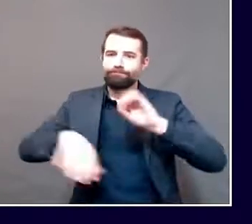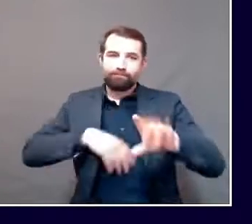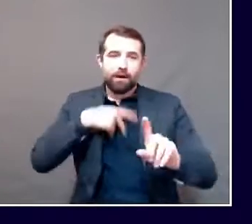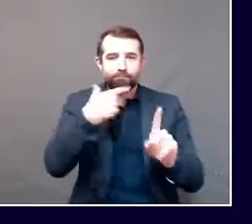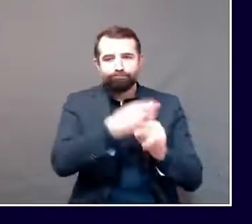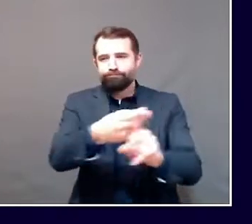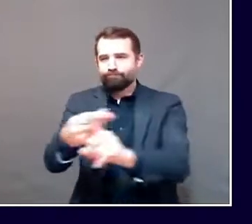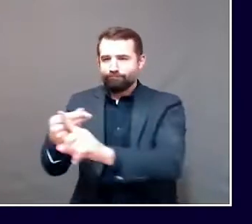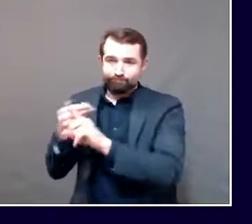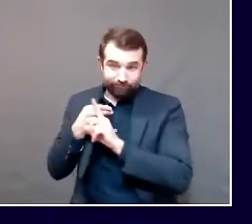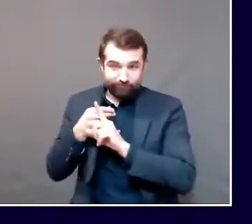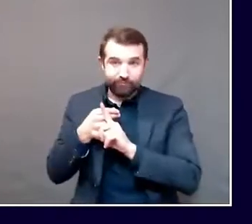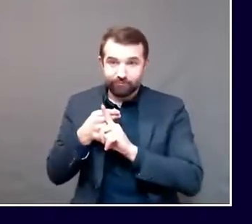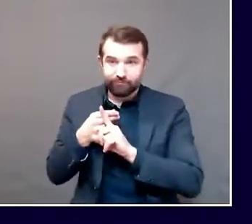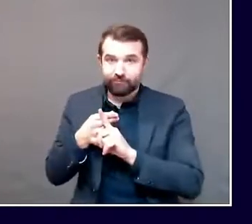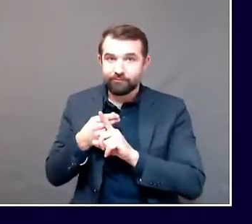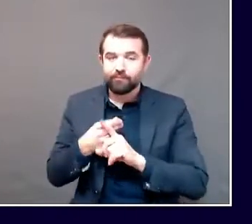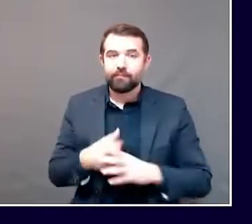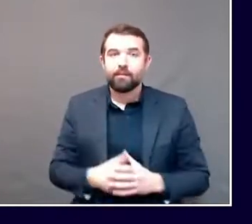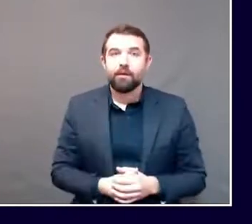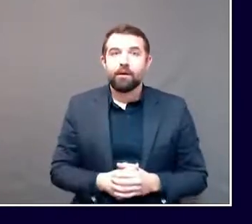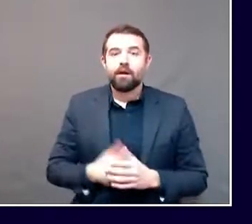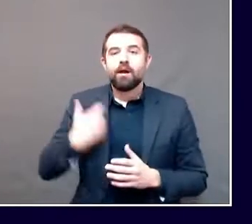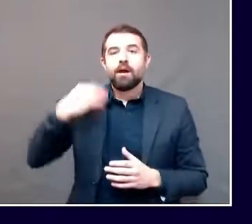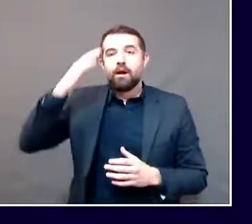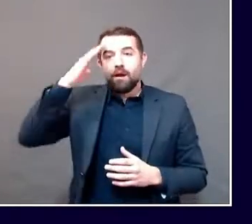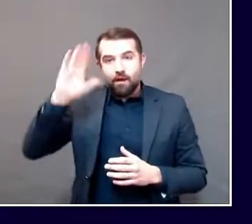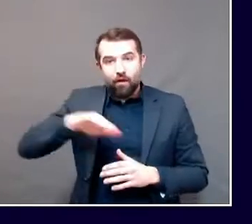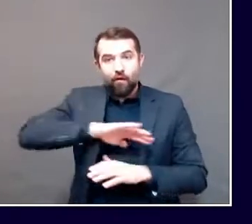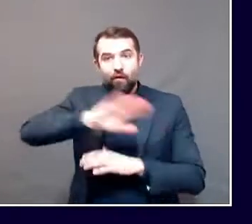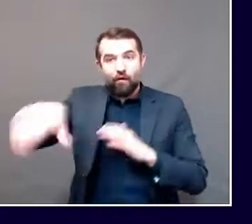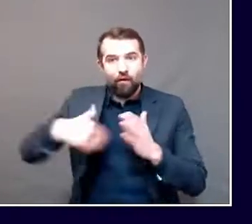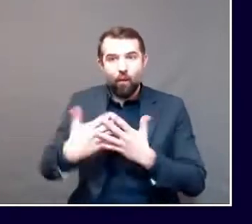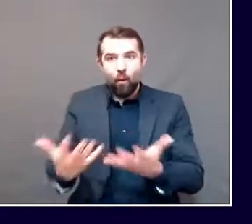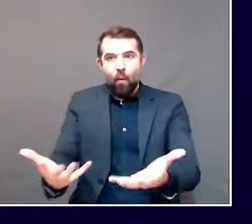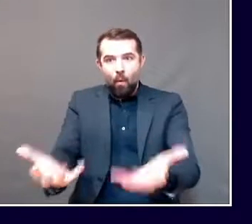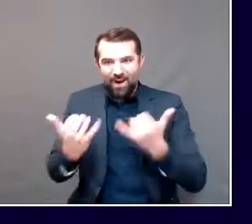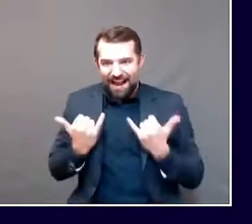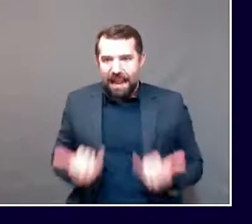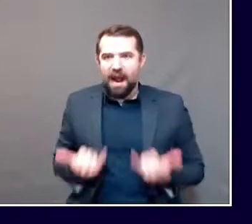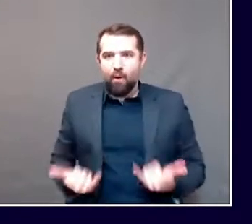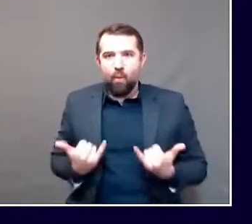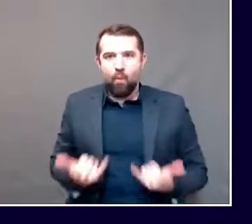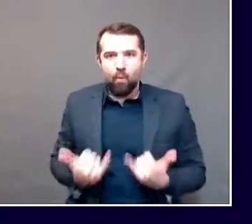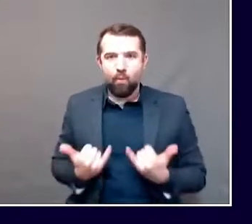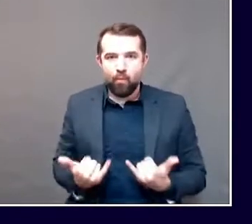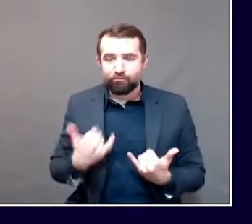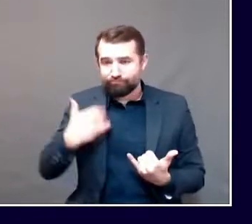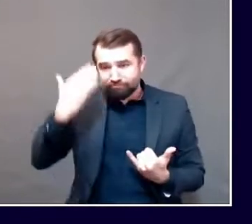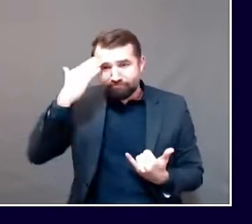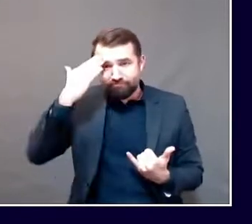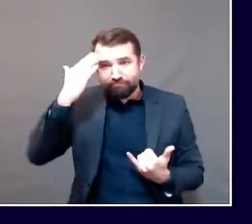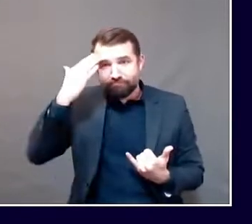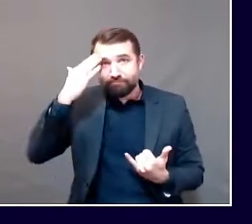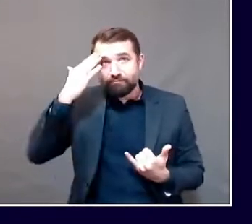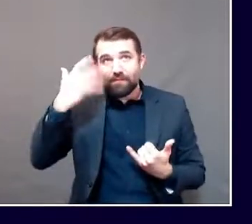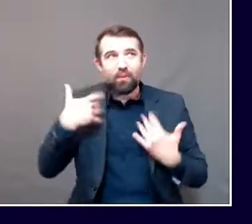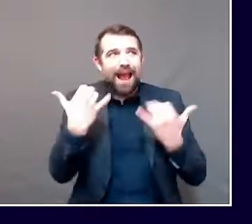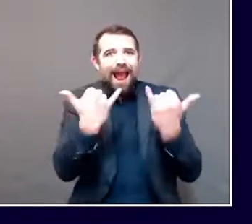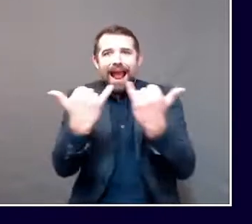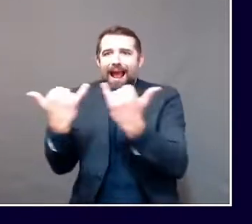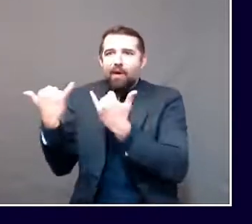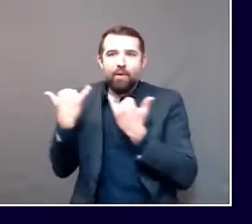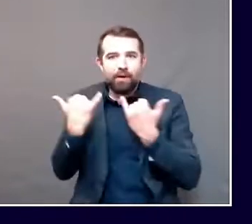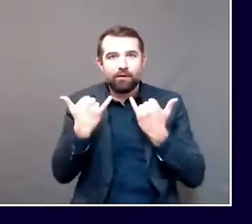We know that it's not happening at the pace that any of us would have wanted in Maine or across the country. But please know at the same